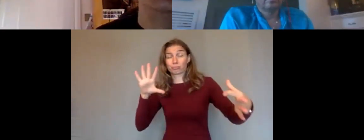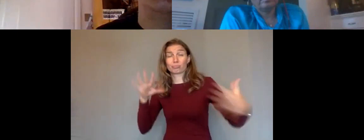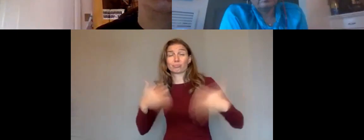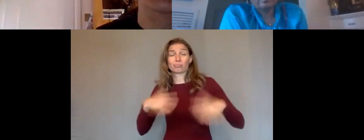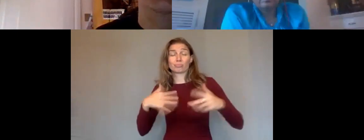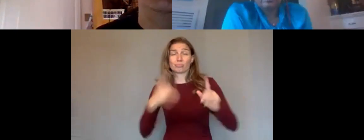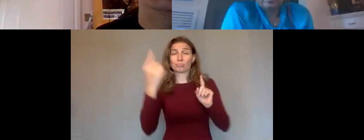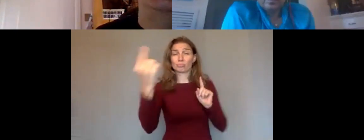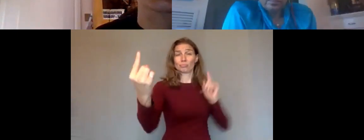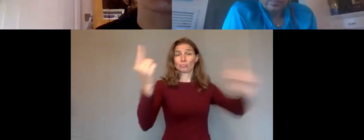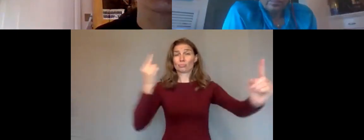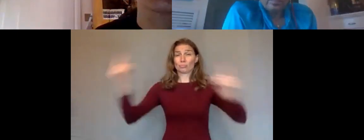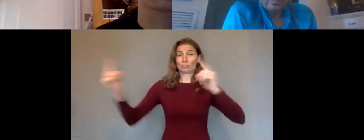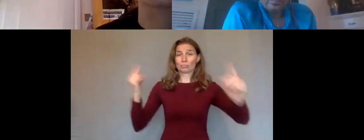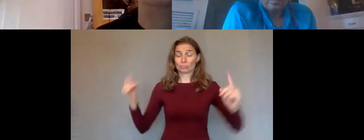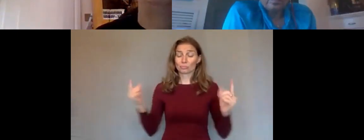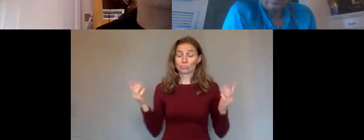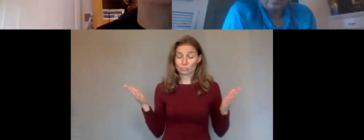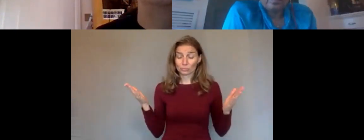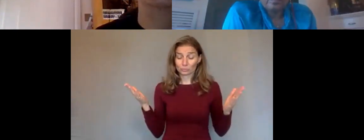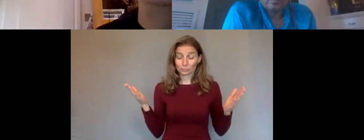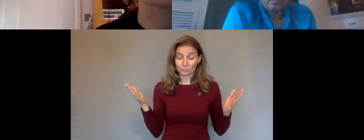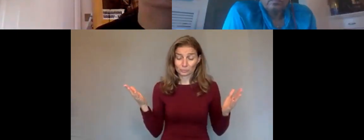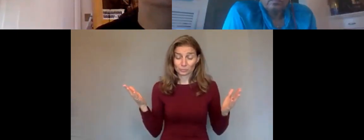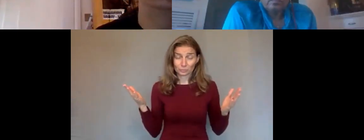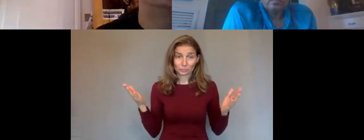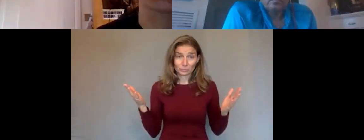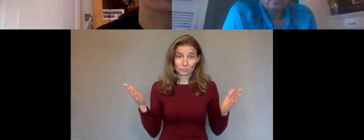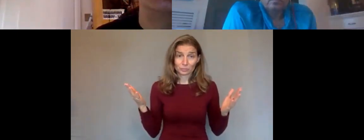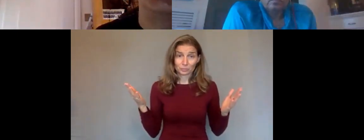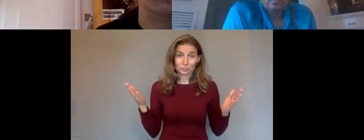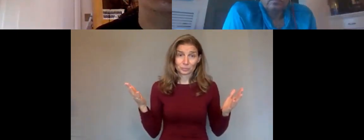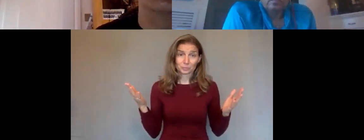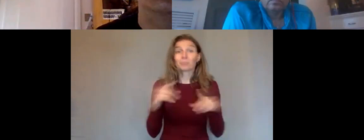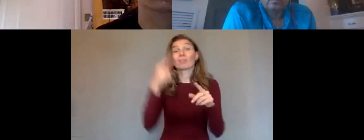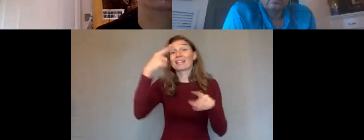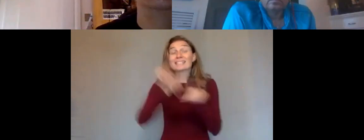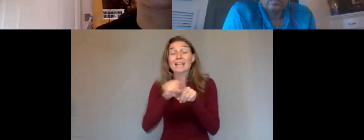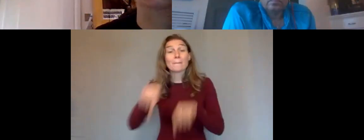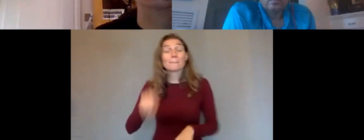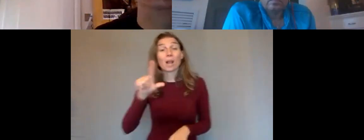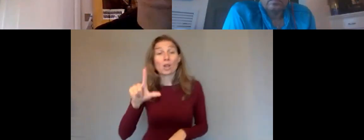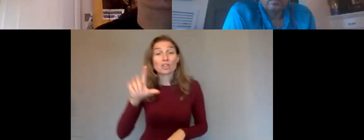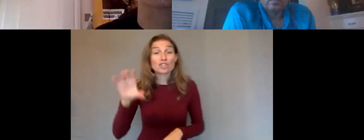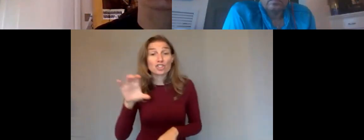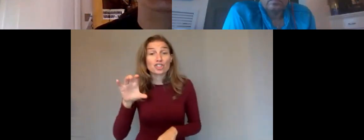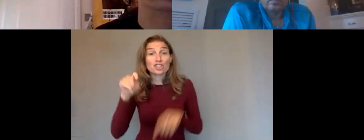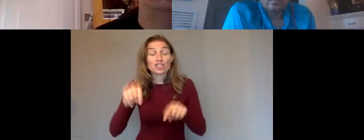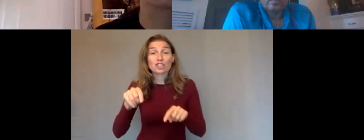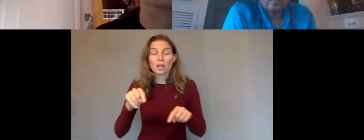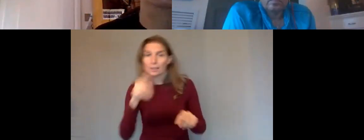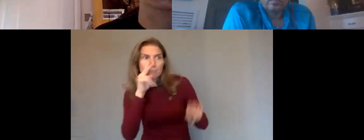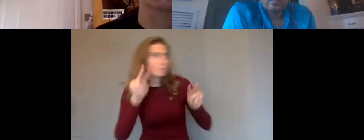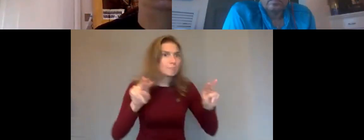kind of things that we are trying to do at Leonard Cheshire, for example, linking people